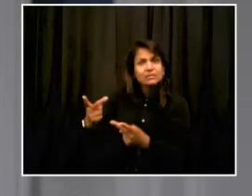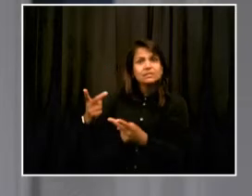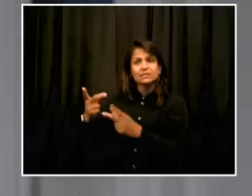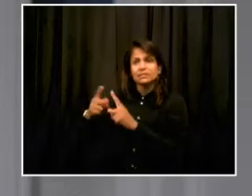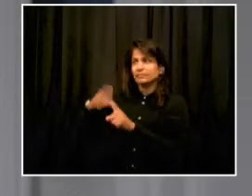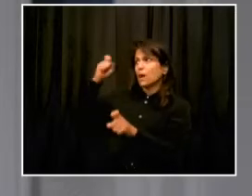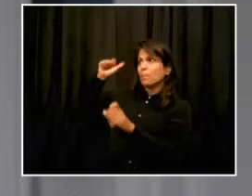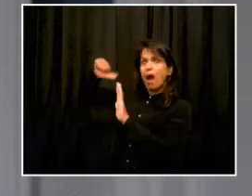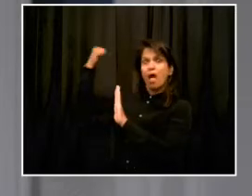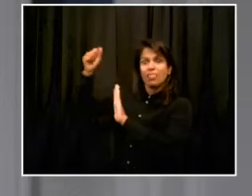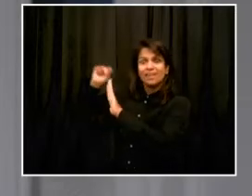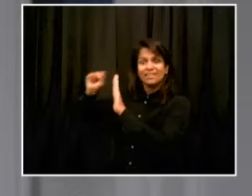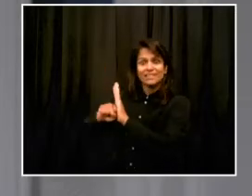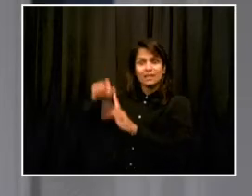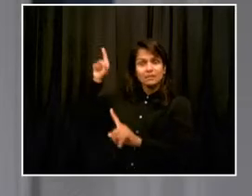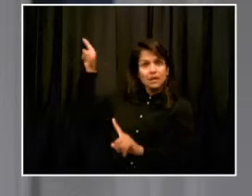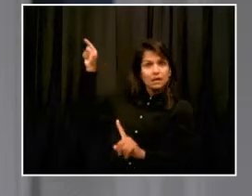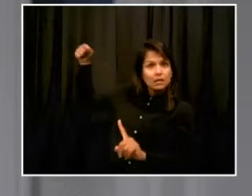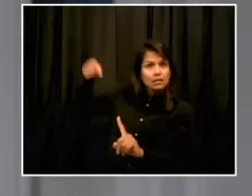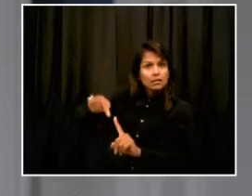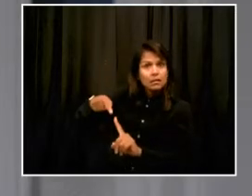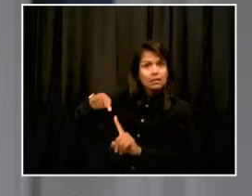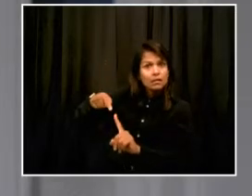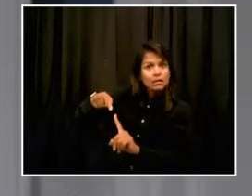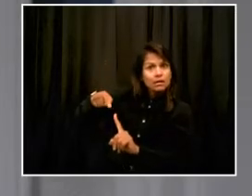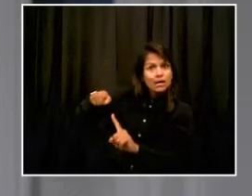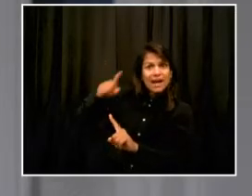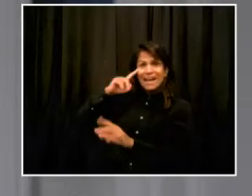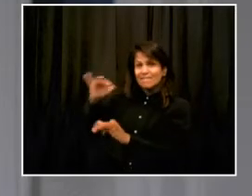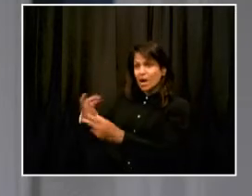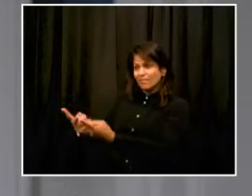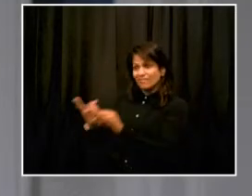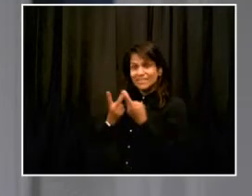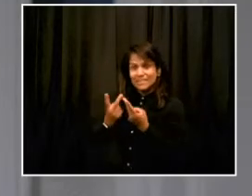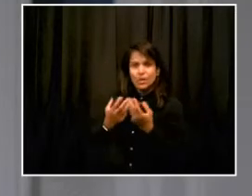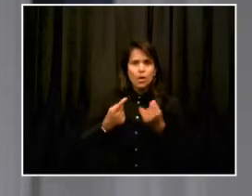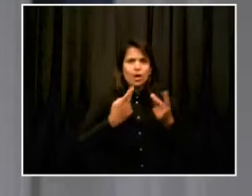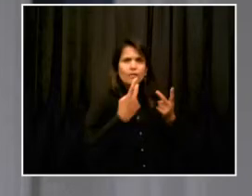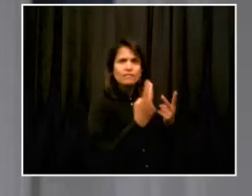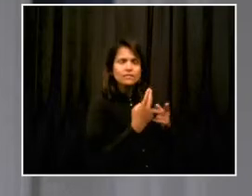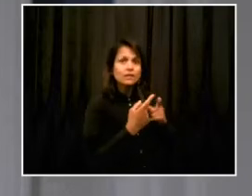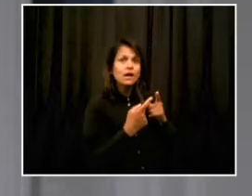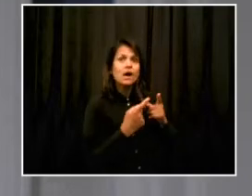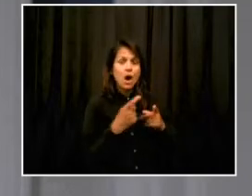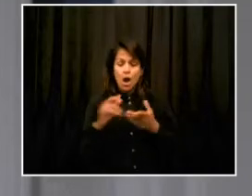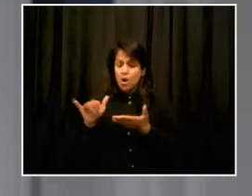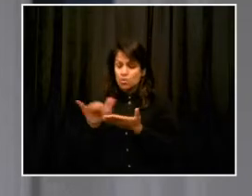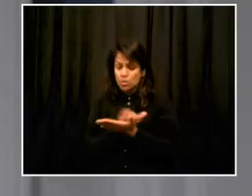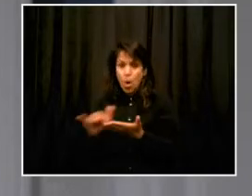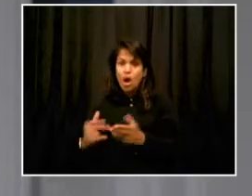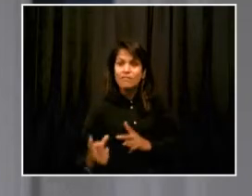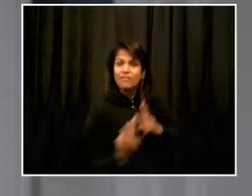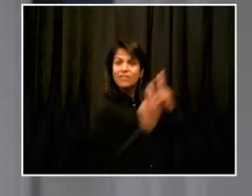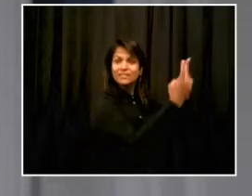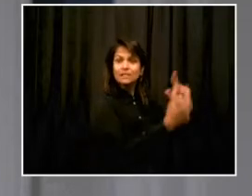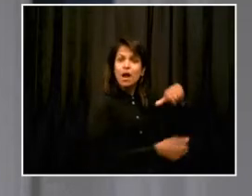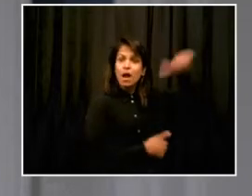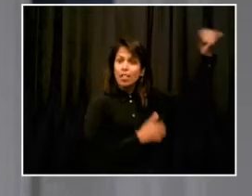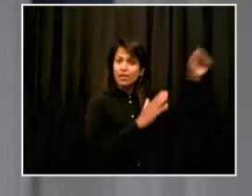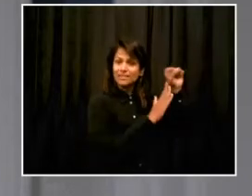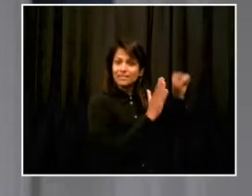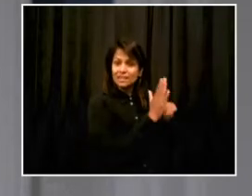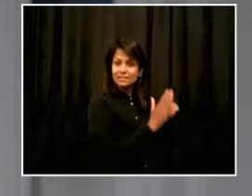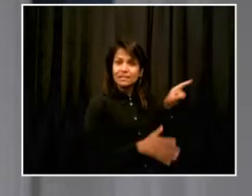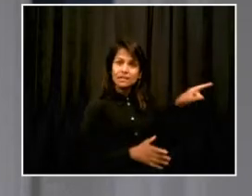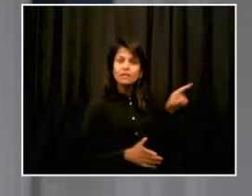time. The only way to have an effective checkpoint is having a random component to it. The courts have looked at